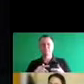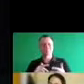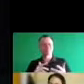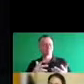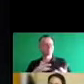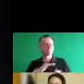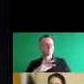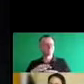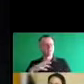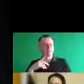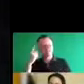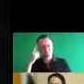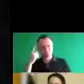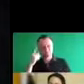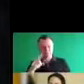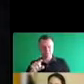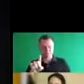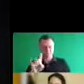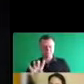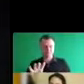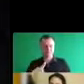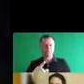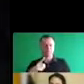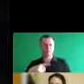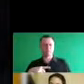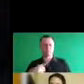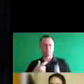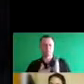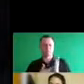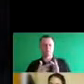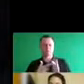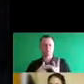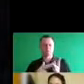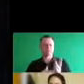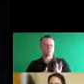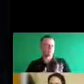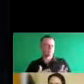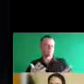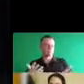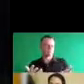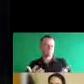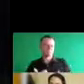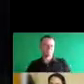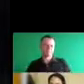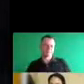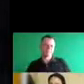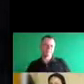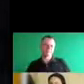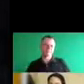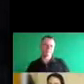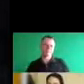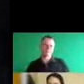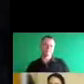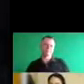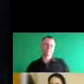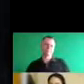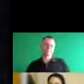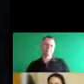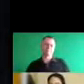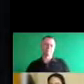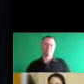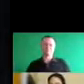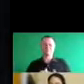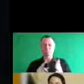just wondering for you, what was the reasoning with that? Why as water, and even with that sort of